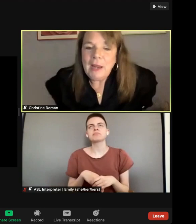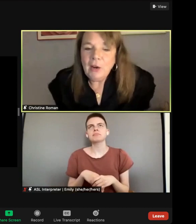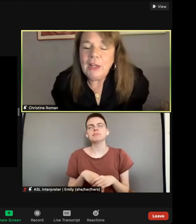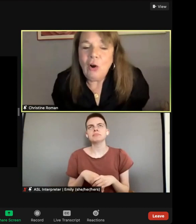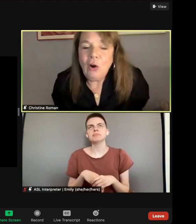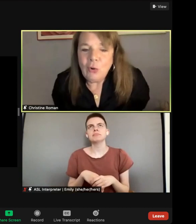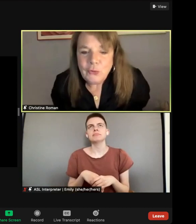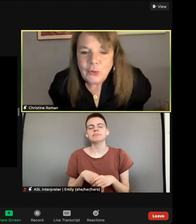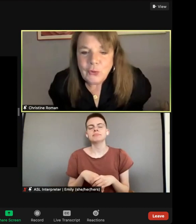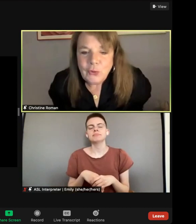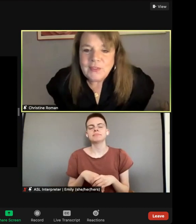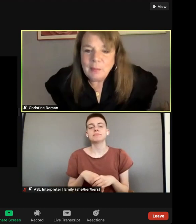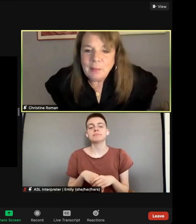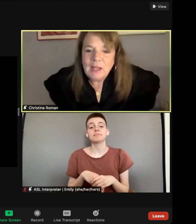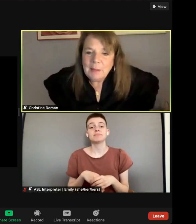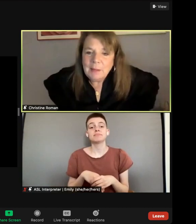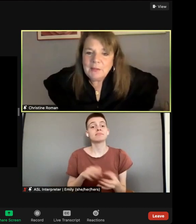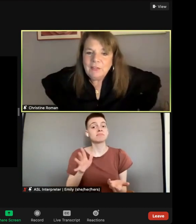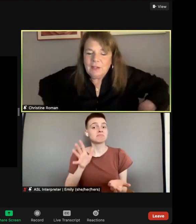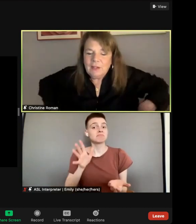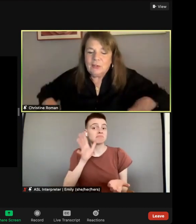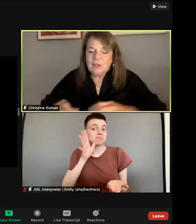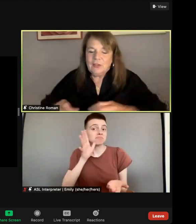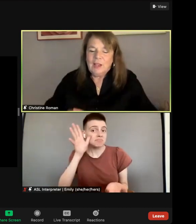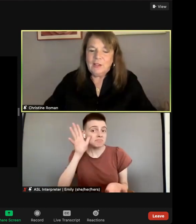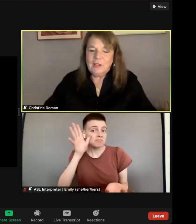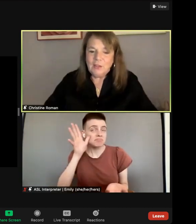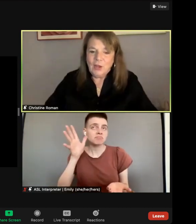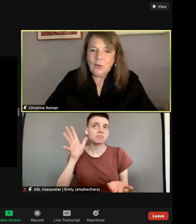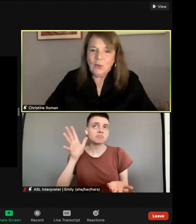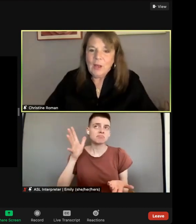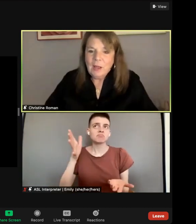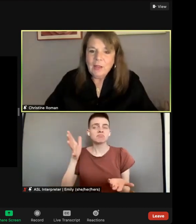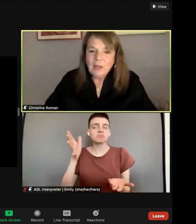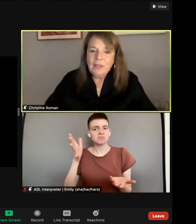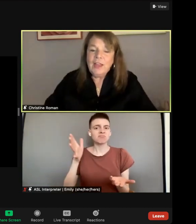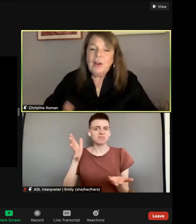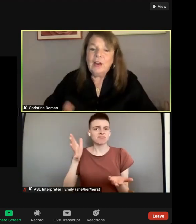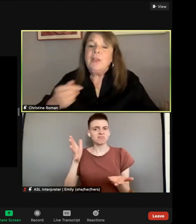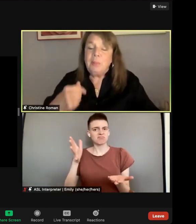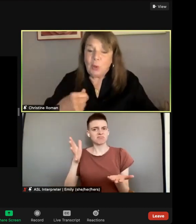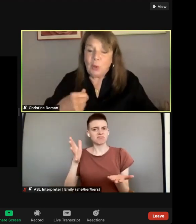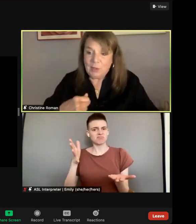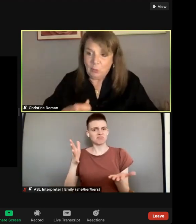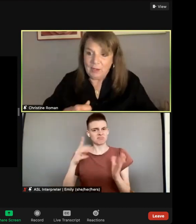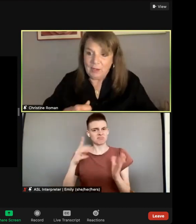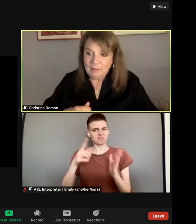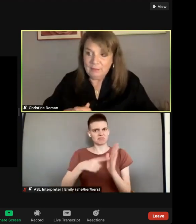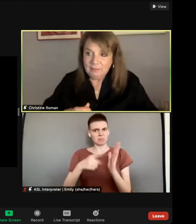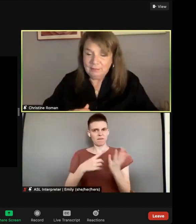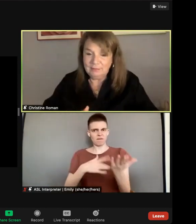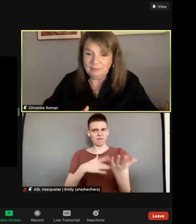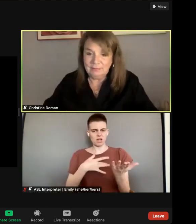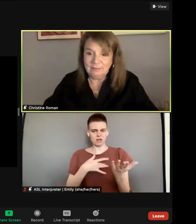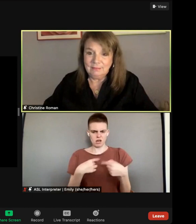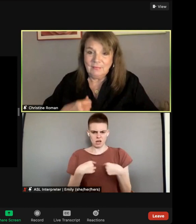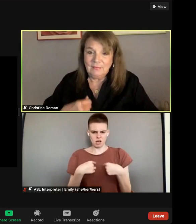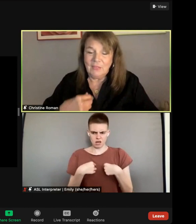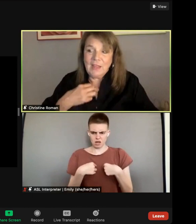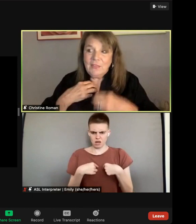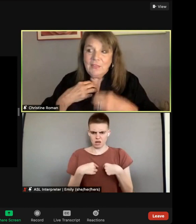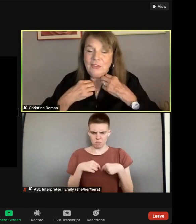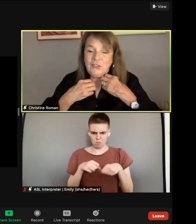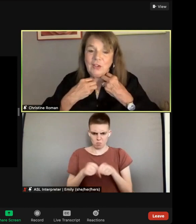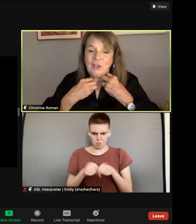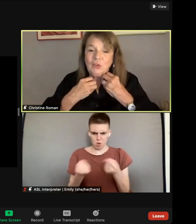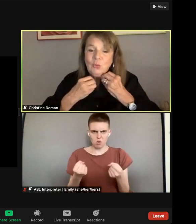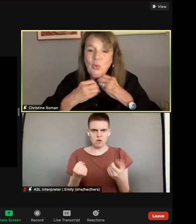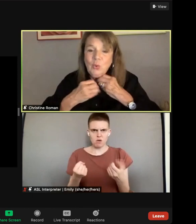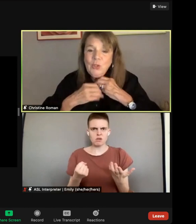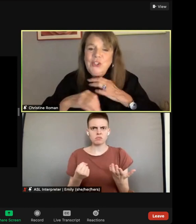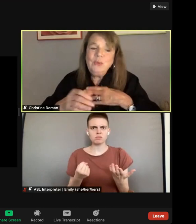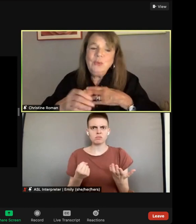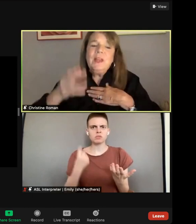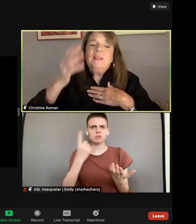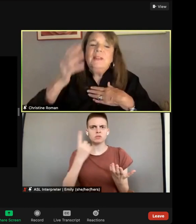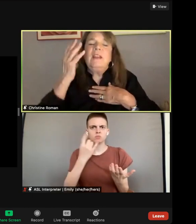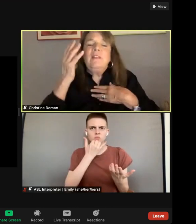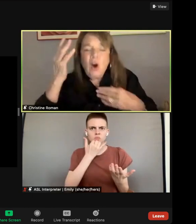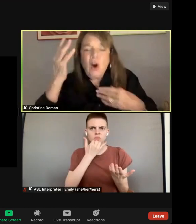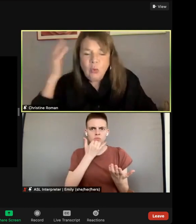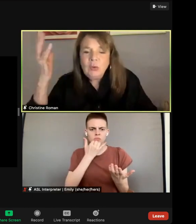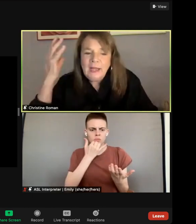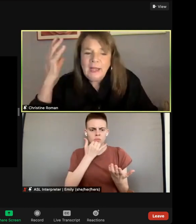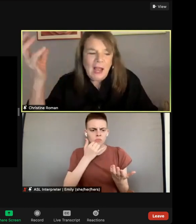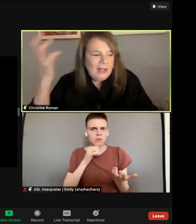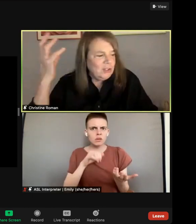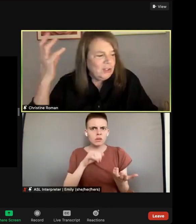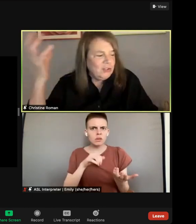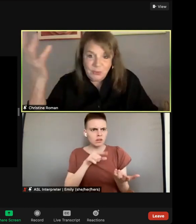the parent also sometimes feels as though they're the broken one. That this child would do this